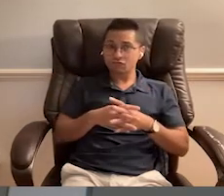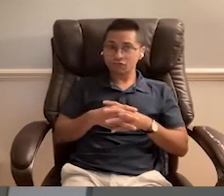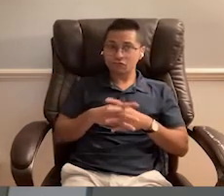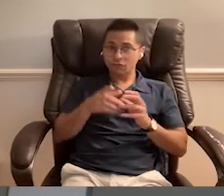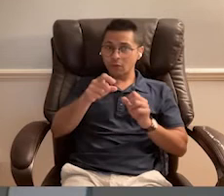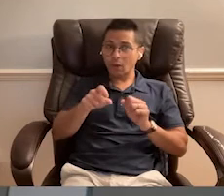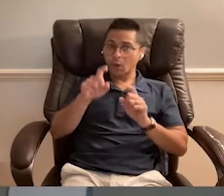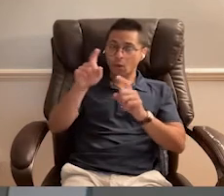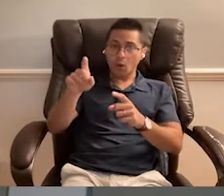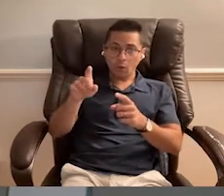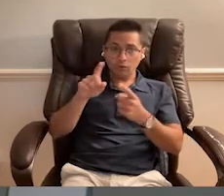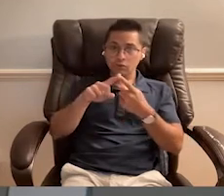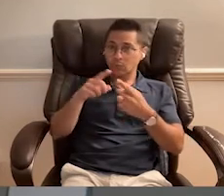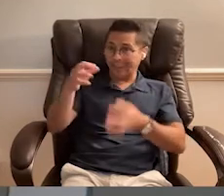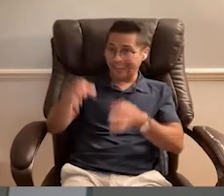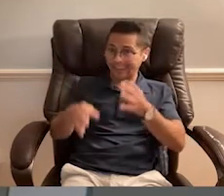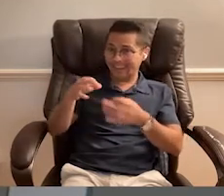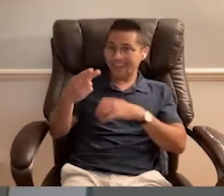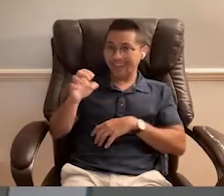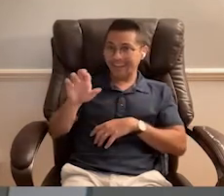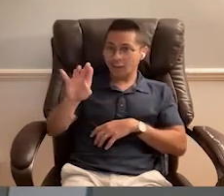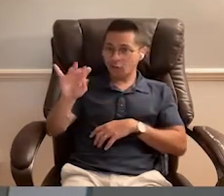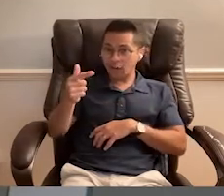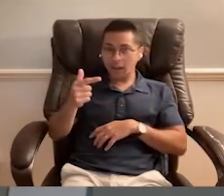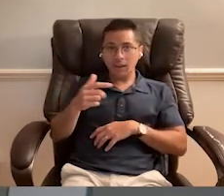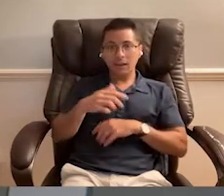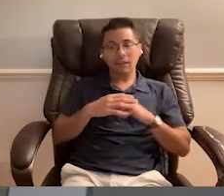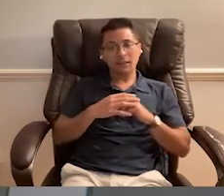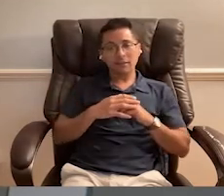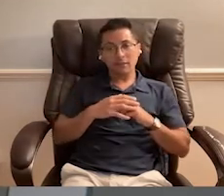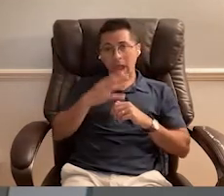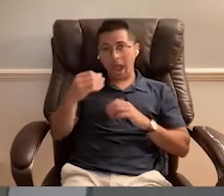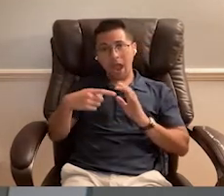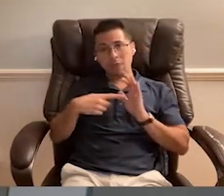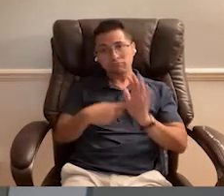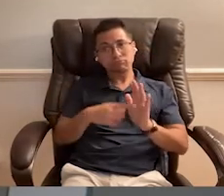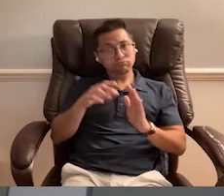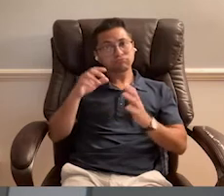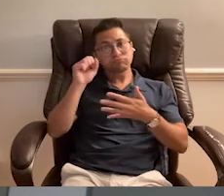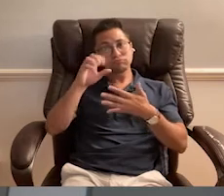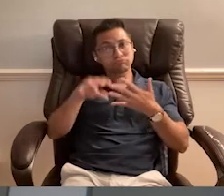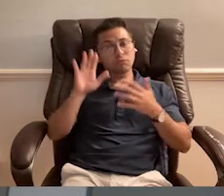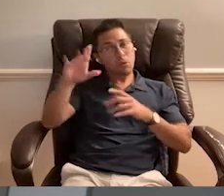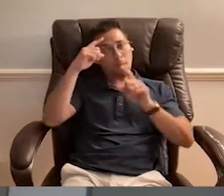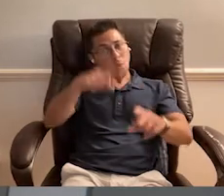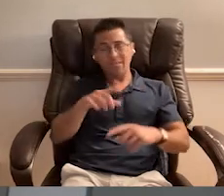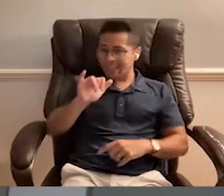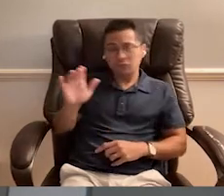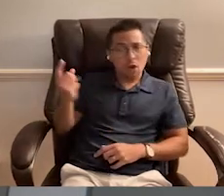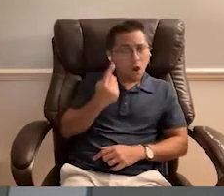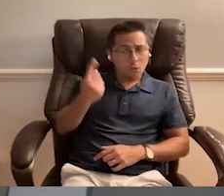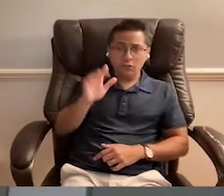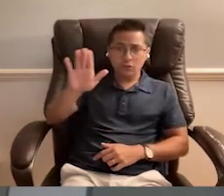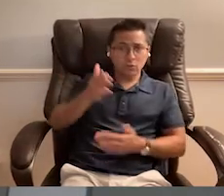challenge the decision and you can go to, you know, and to a hearing and expose your